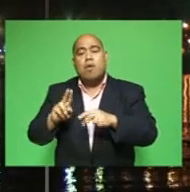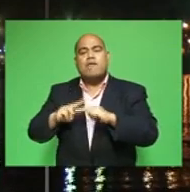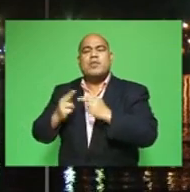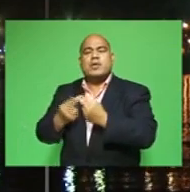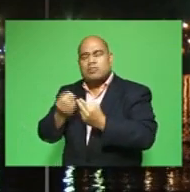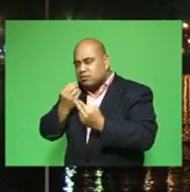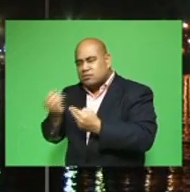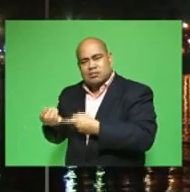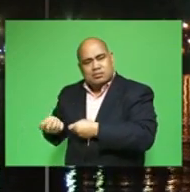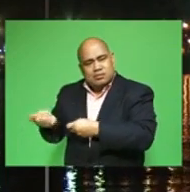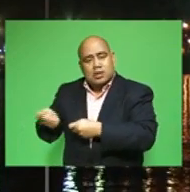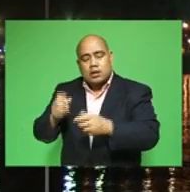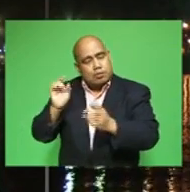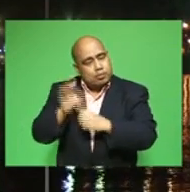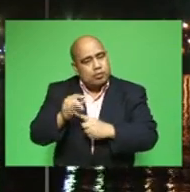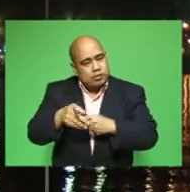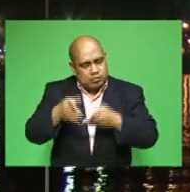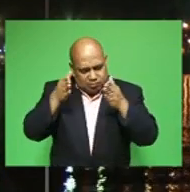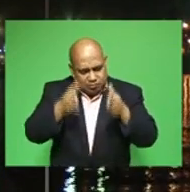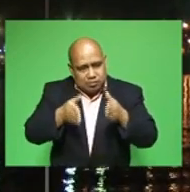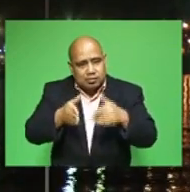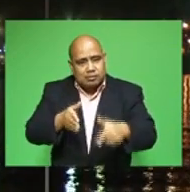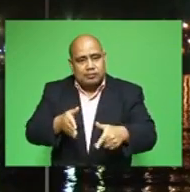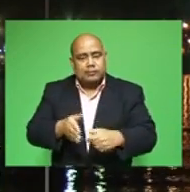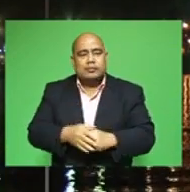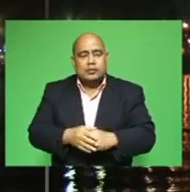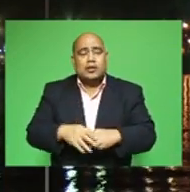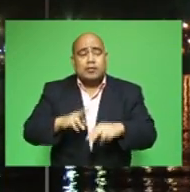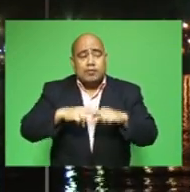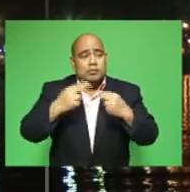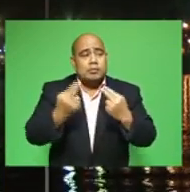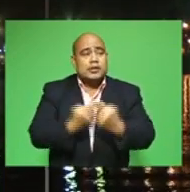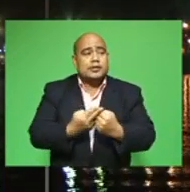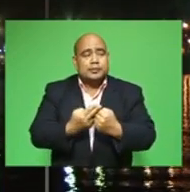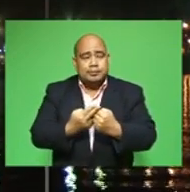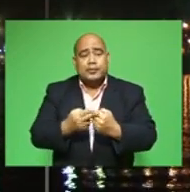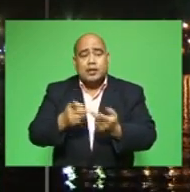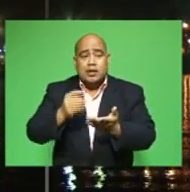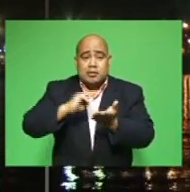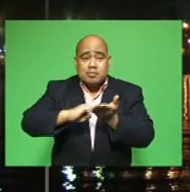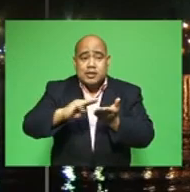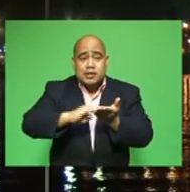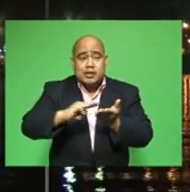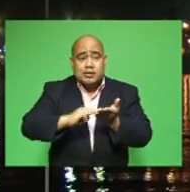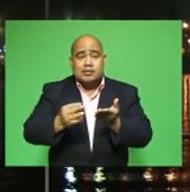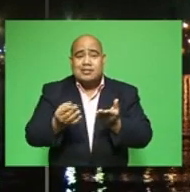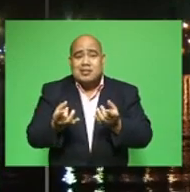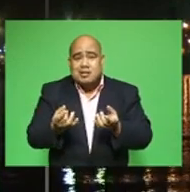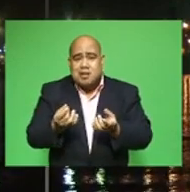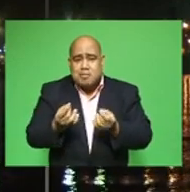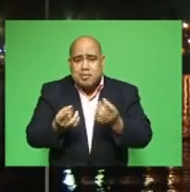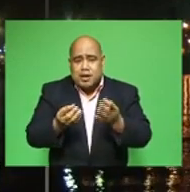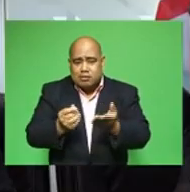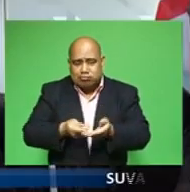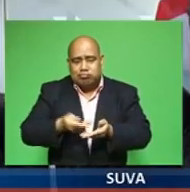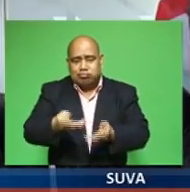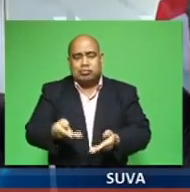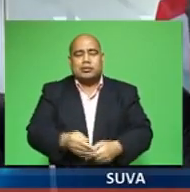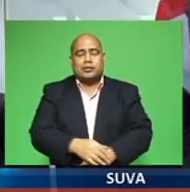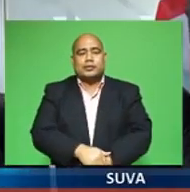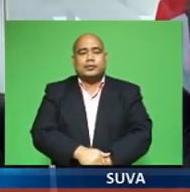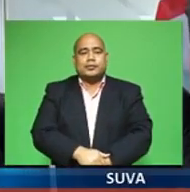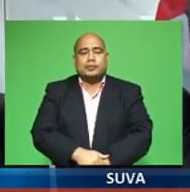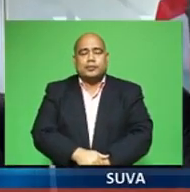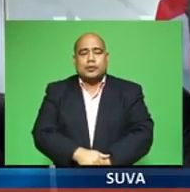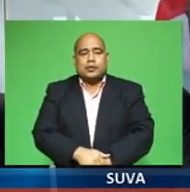focuses on these families. Pranita Prakash reports $20 million will be made available straight away. The